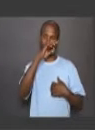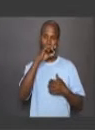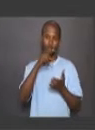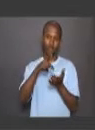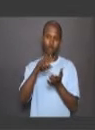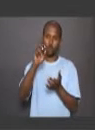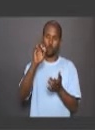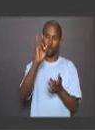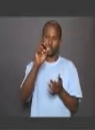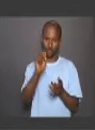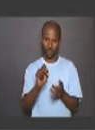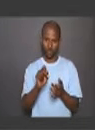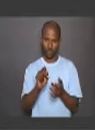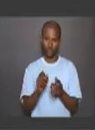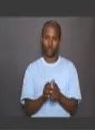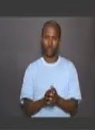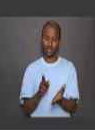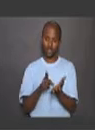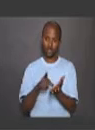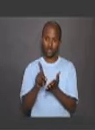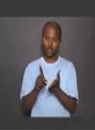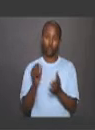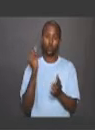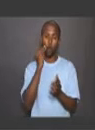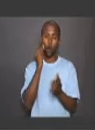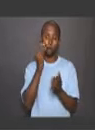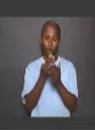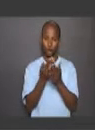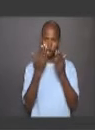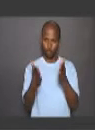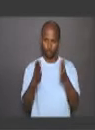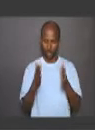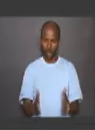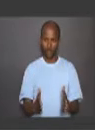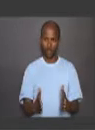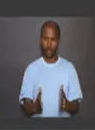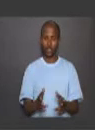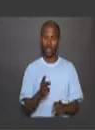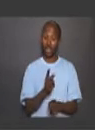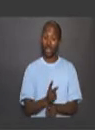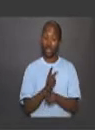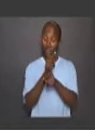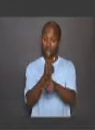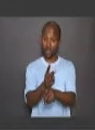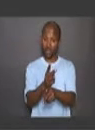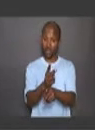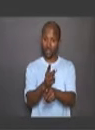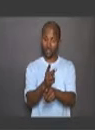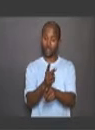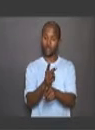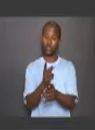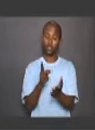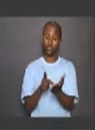that can be charged to a home buyer, lending agencies charge